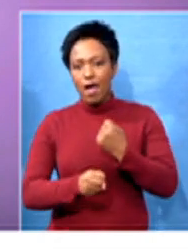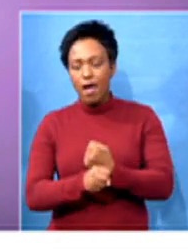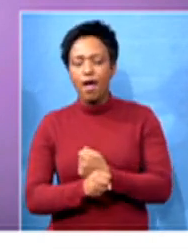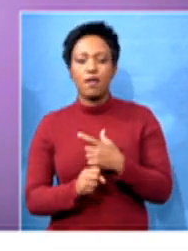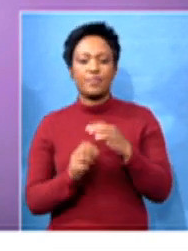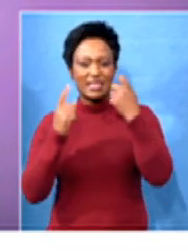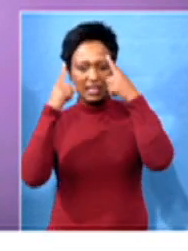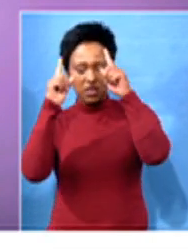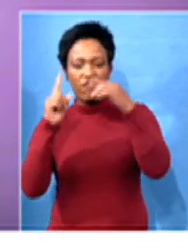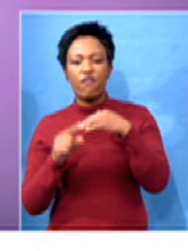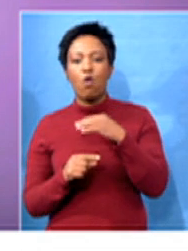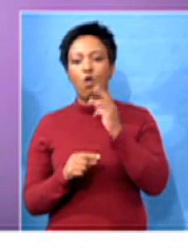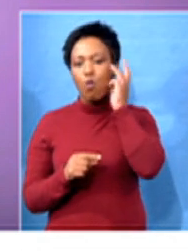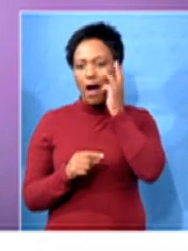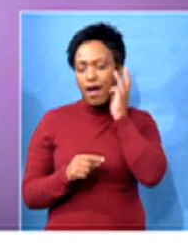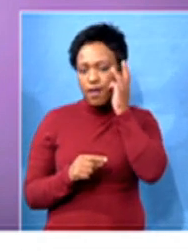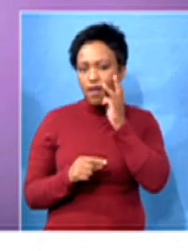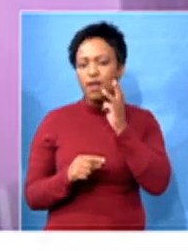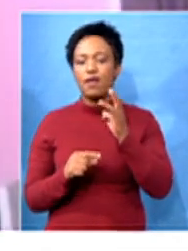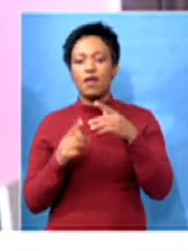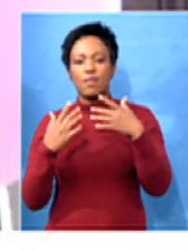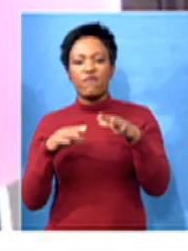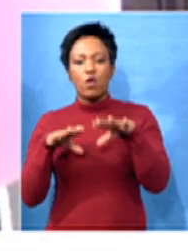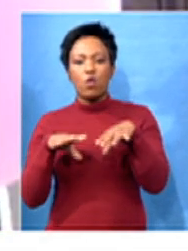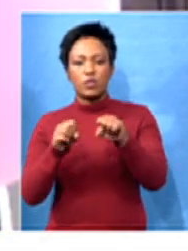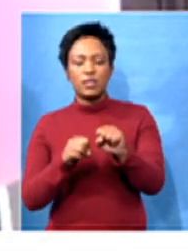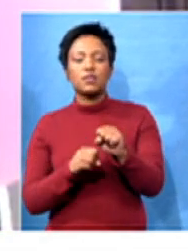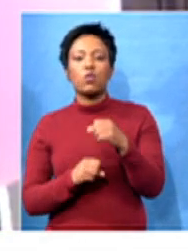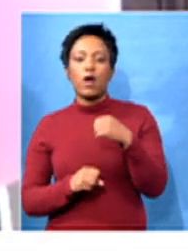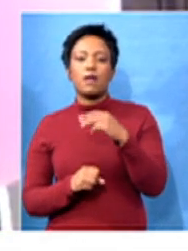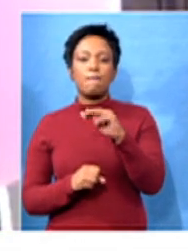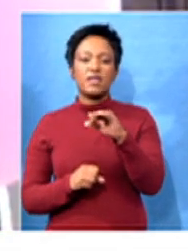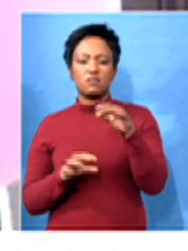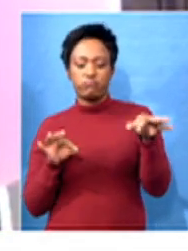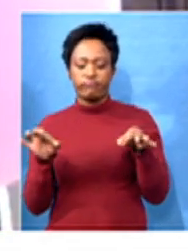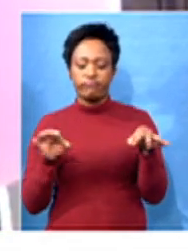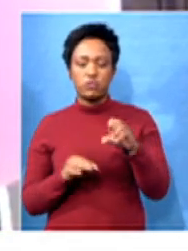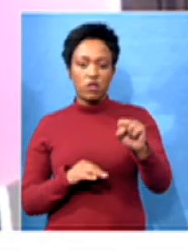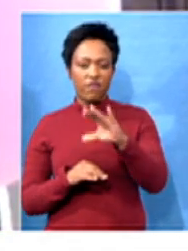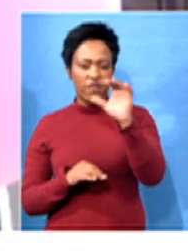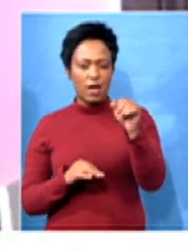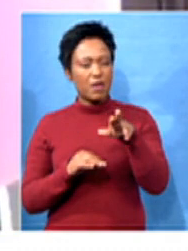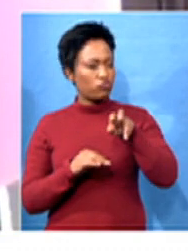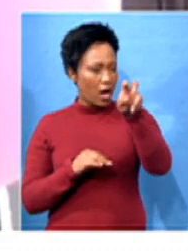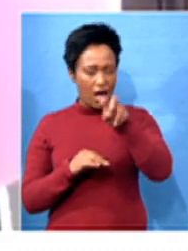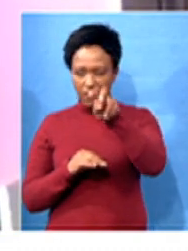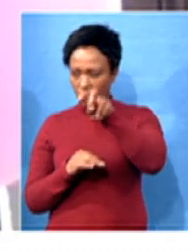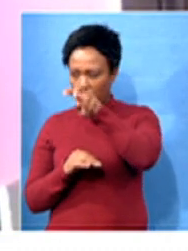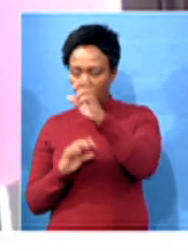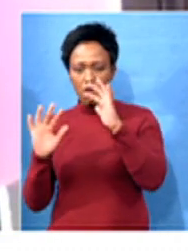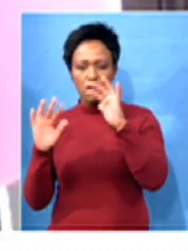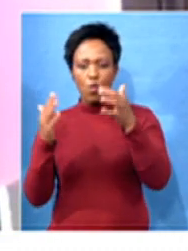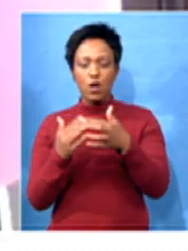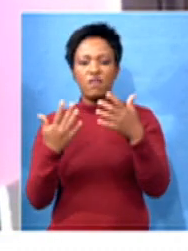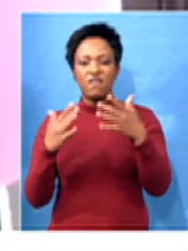B&G. I hosted Miss South Africa. I traveled around the world, won a global award in Prague, won another award